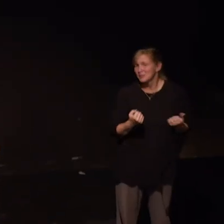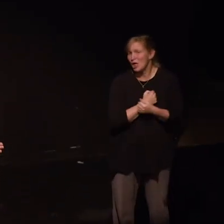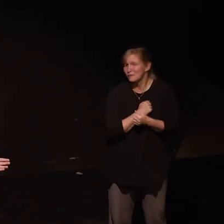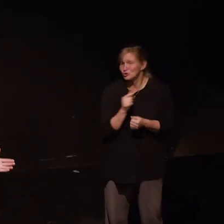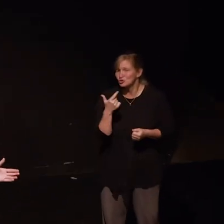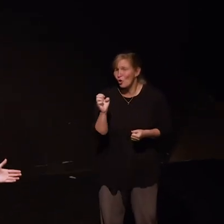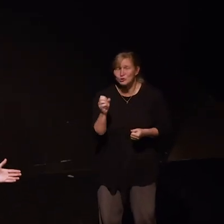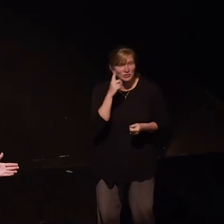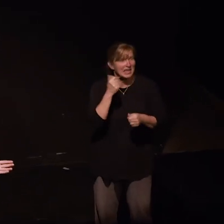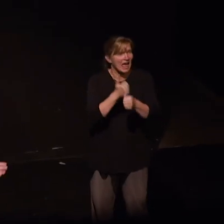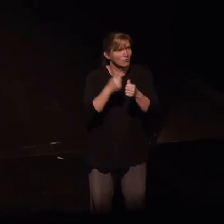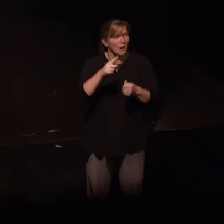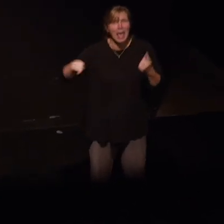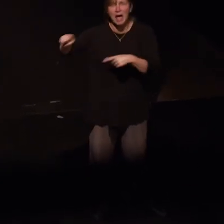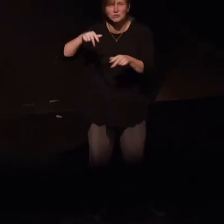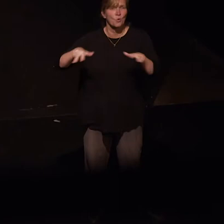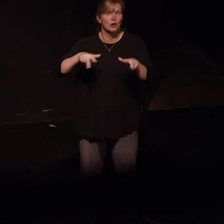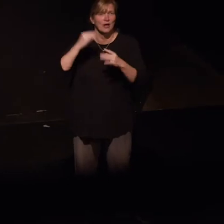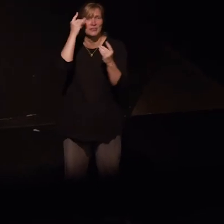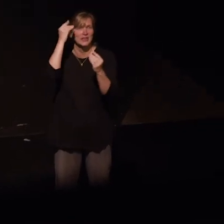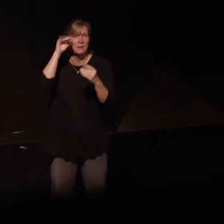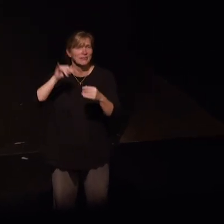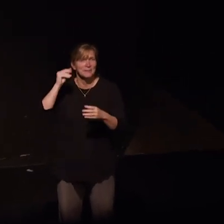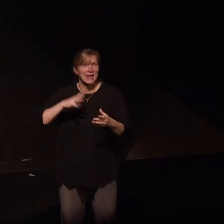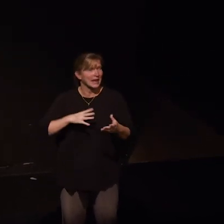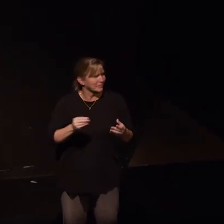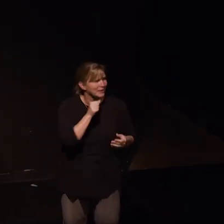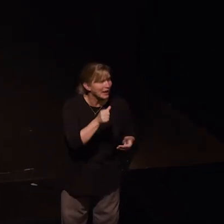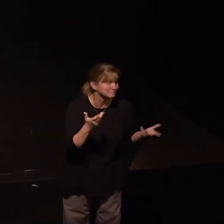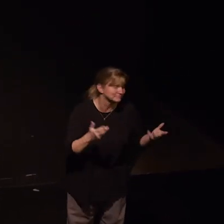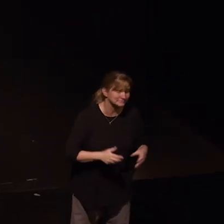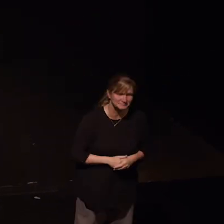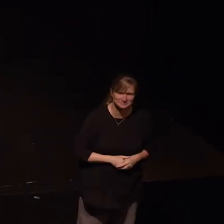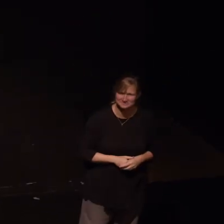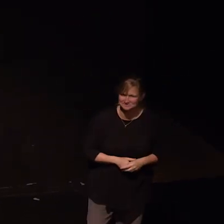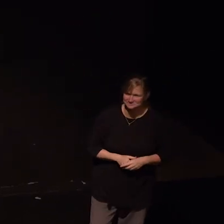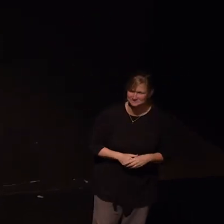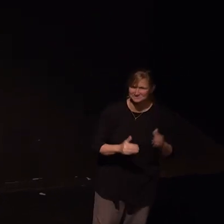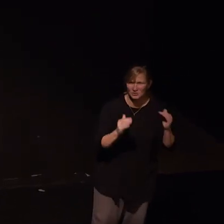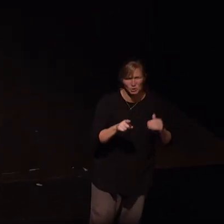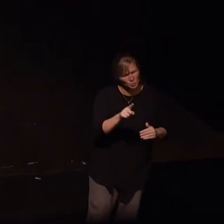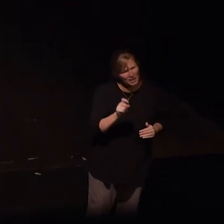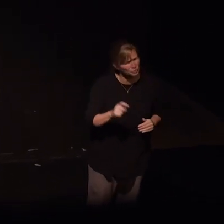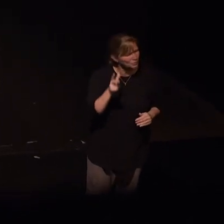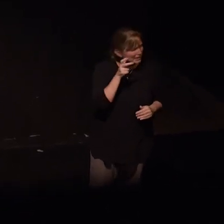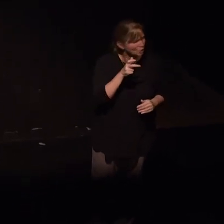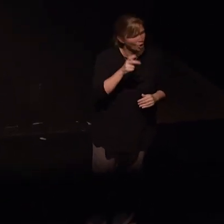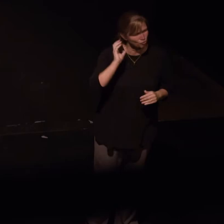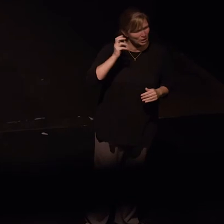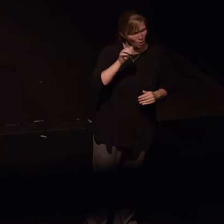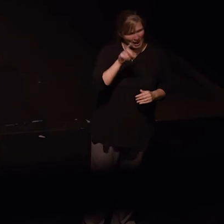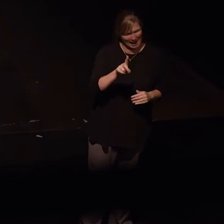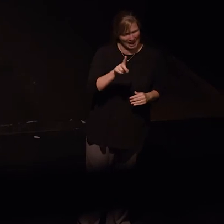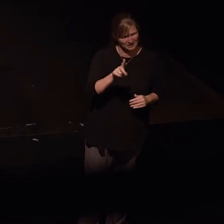everybody else is walking around thinking about George A. Murison. You know, you have to hear a radio ad 7 times for you to remember it. I think